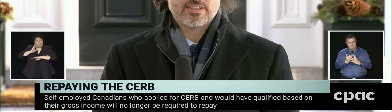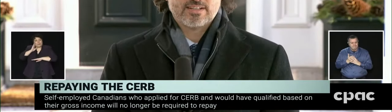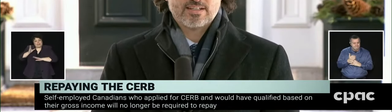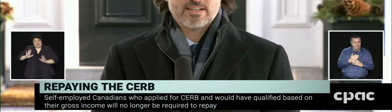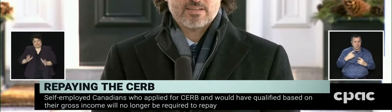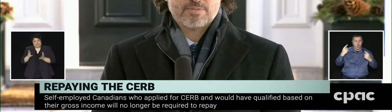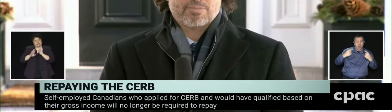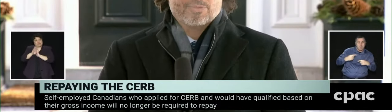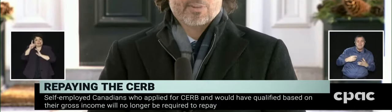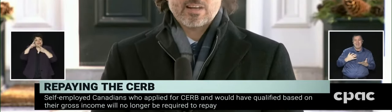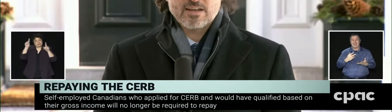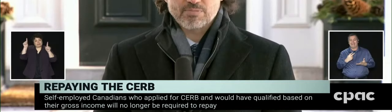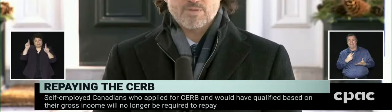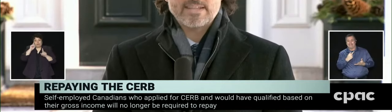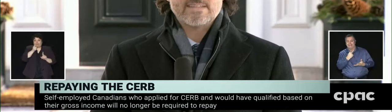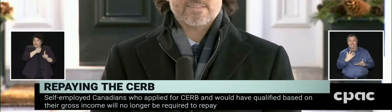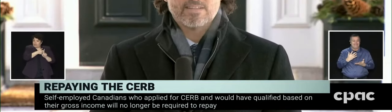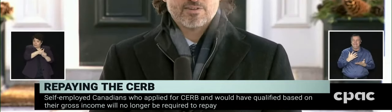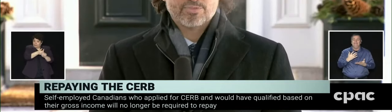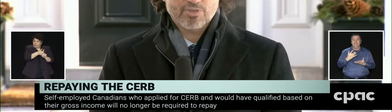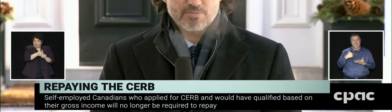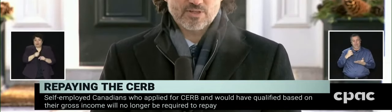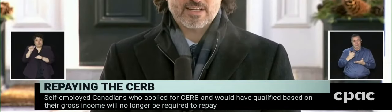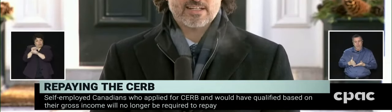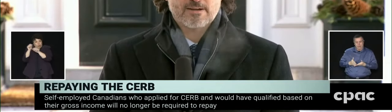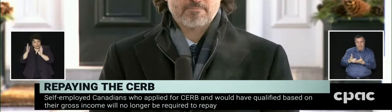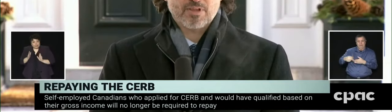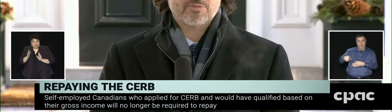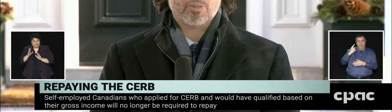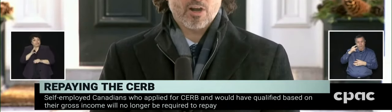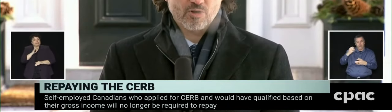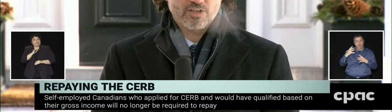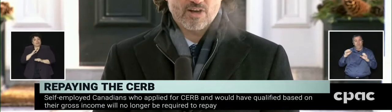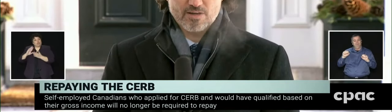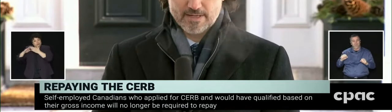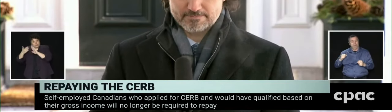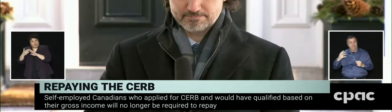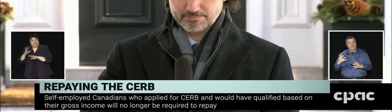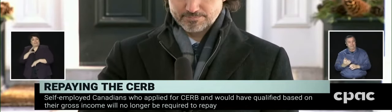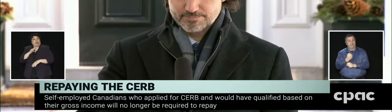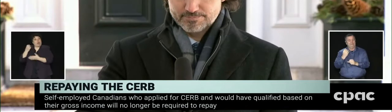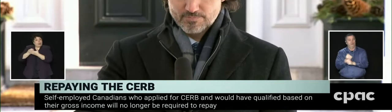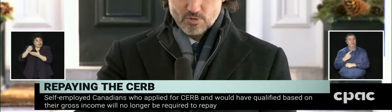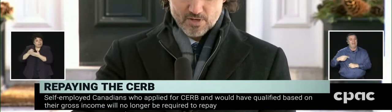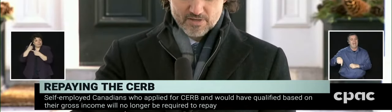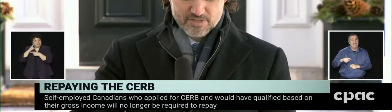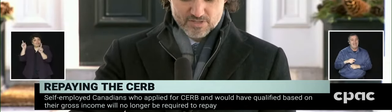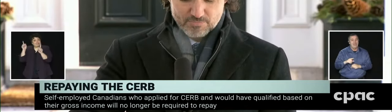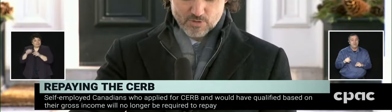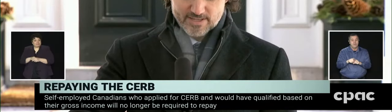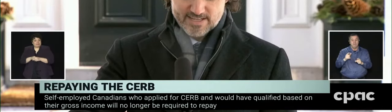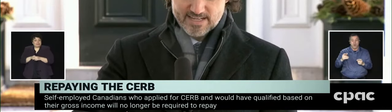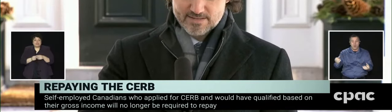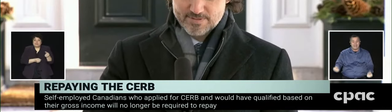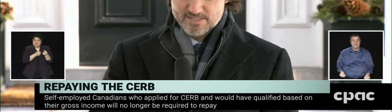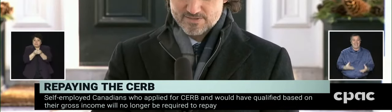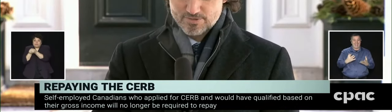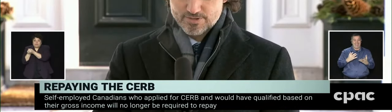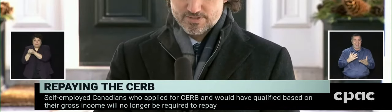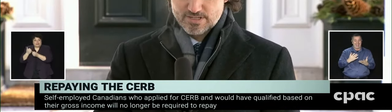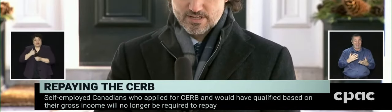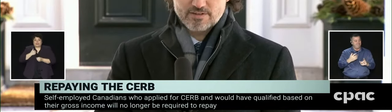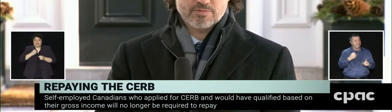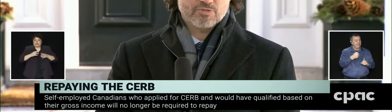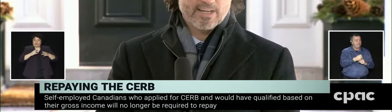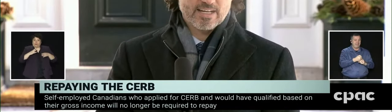you, but for employees, for community, and for our whole economy. We're here to support Canadian business